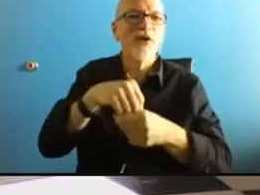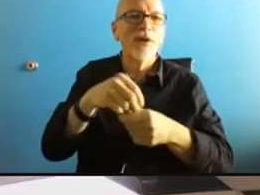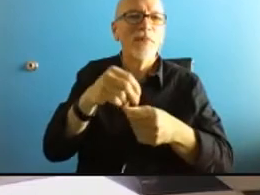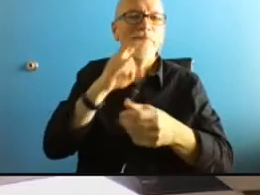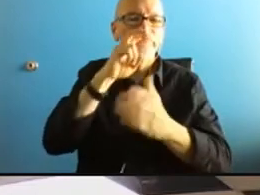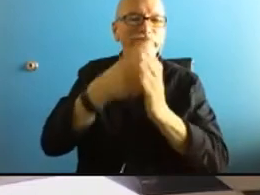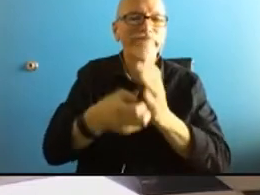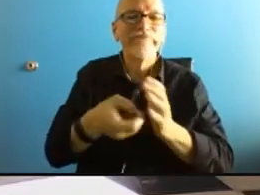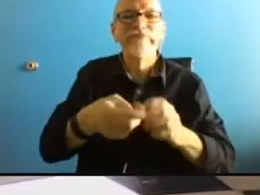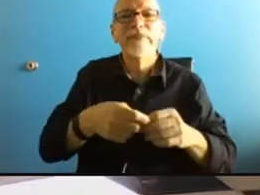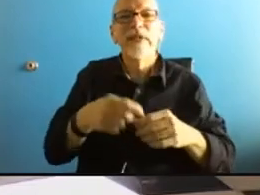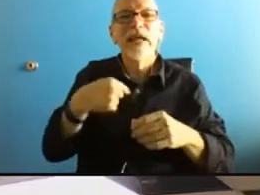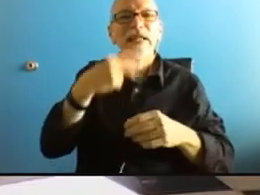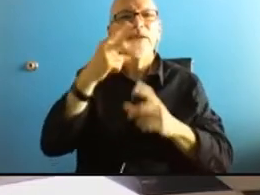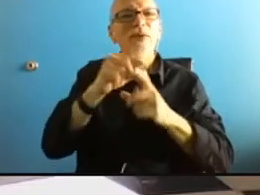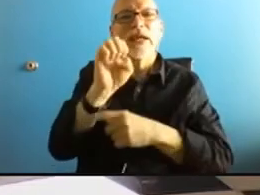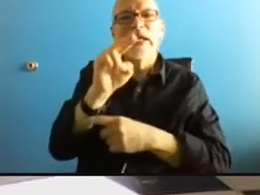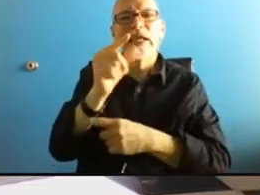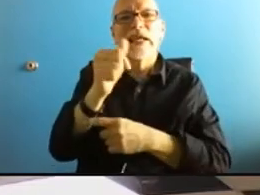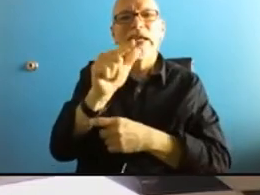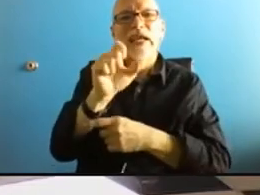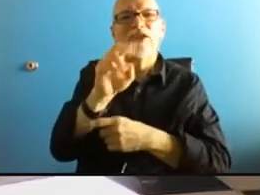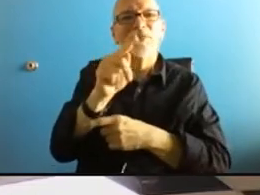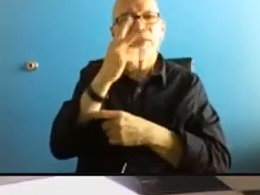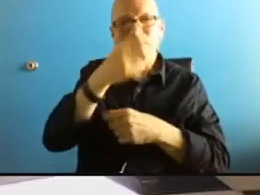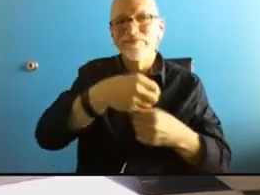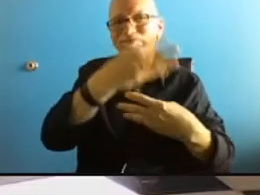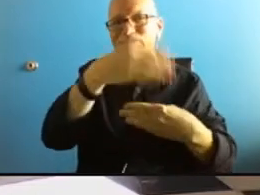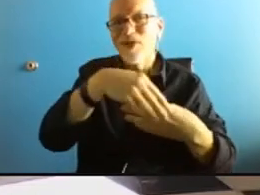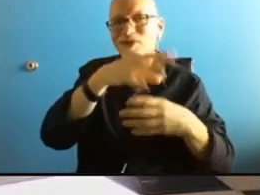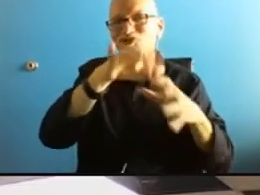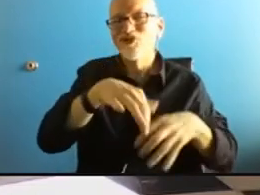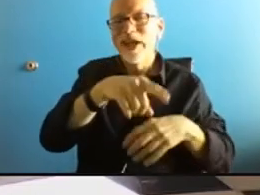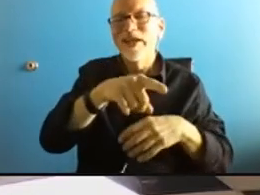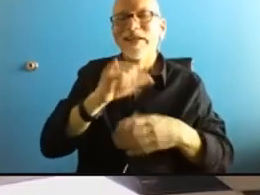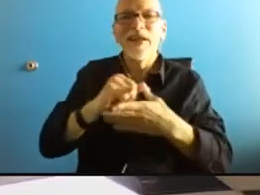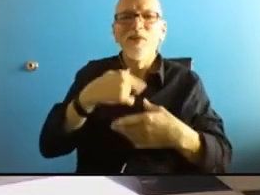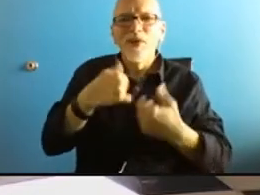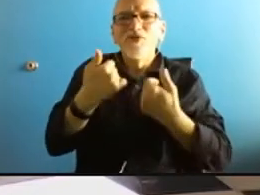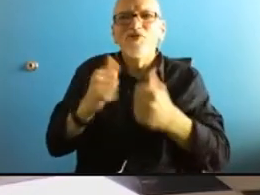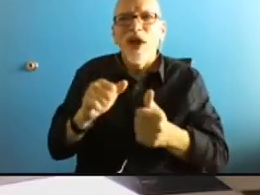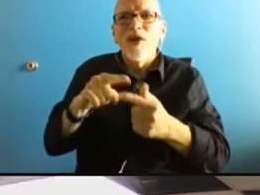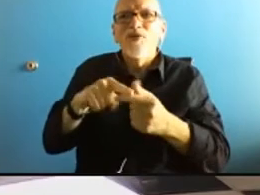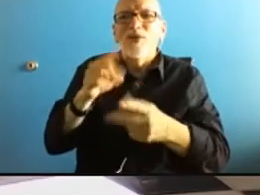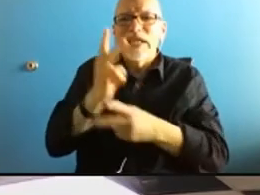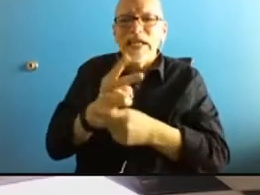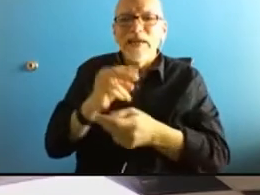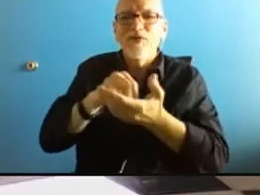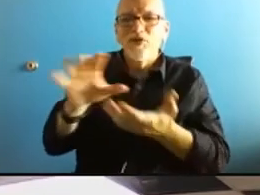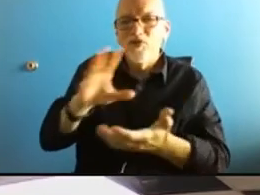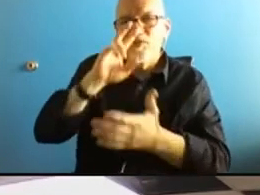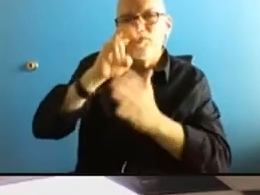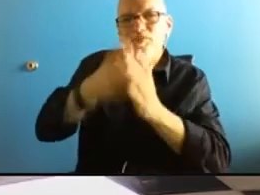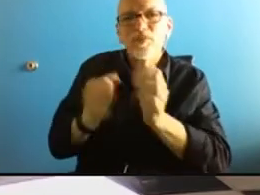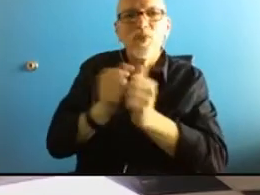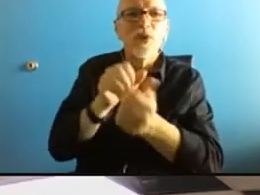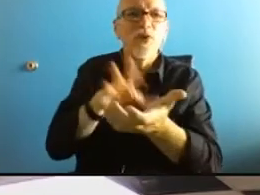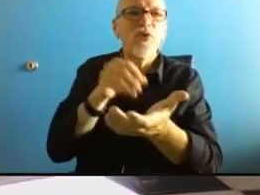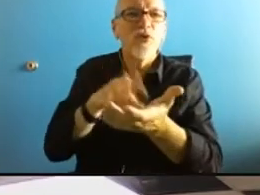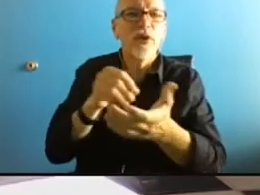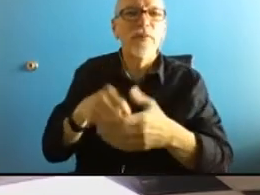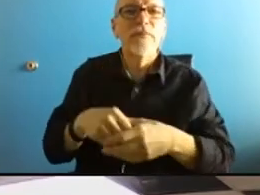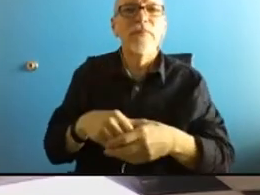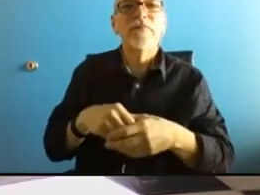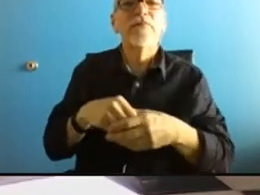seeing the word engagement come through in the chat. And that's what we're trying to do, is keep students engaged in their learning. Now, one of the things that we